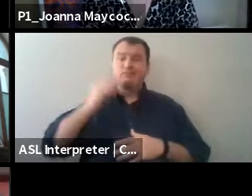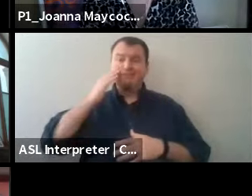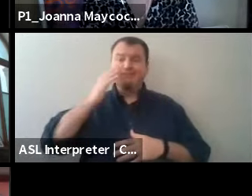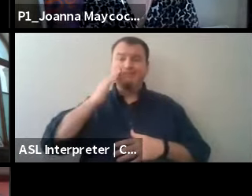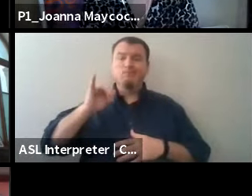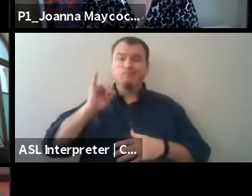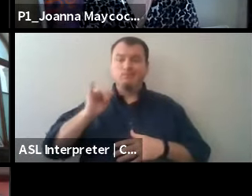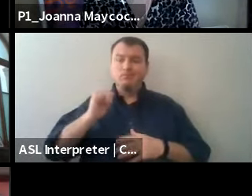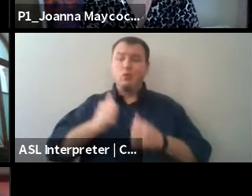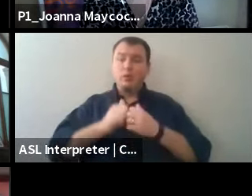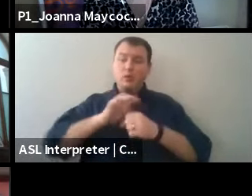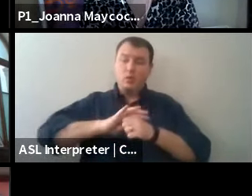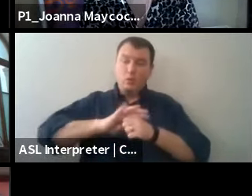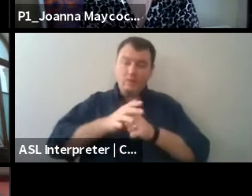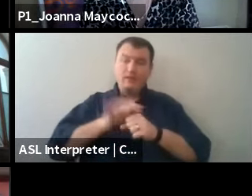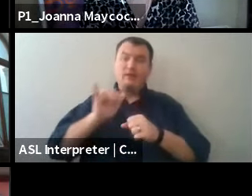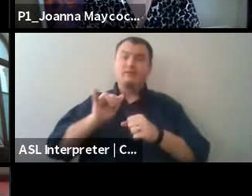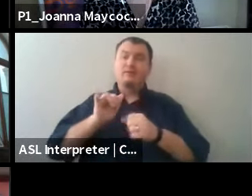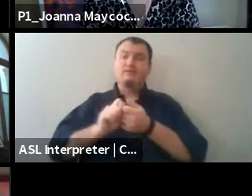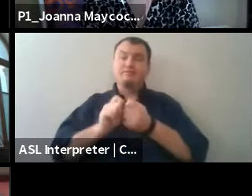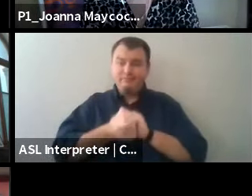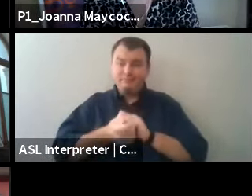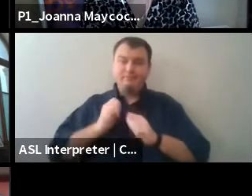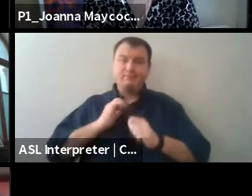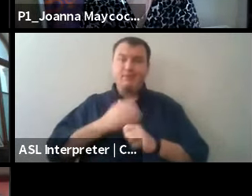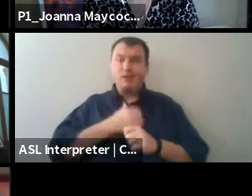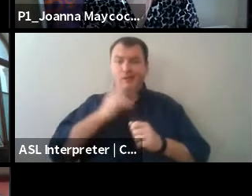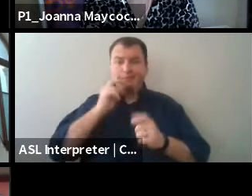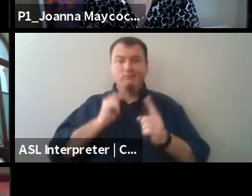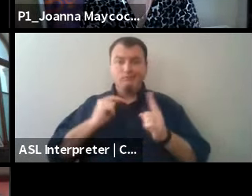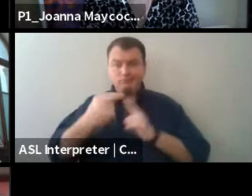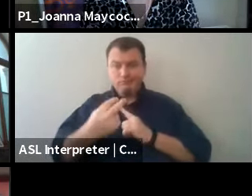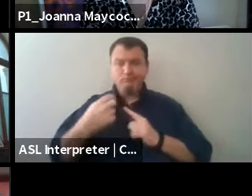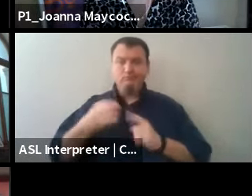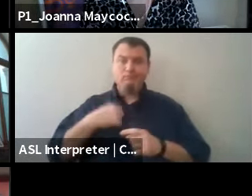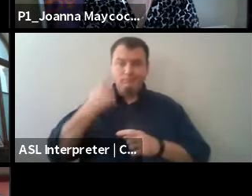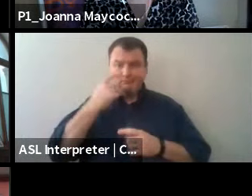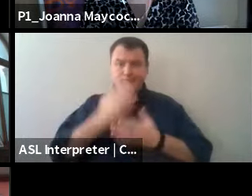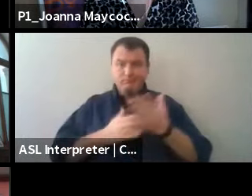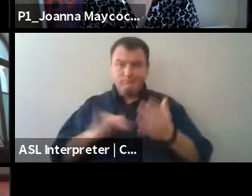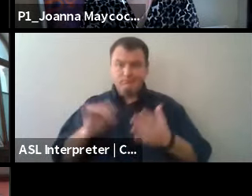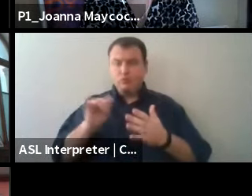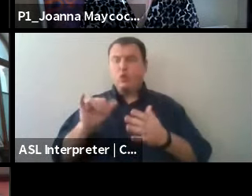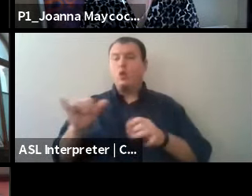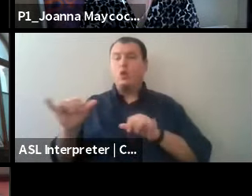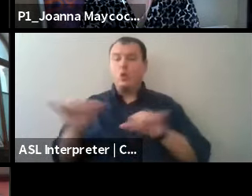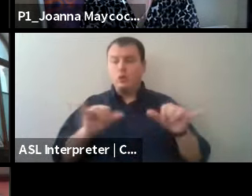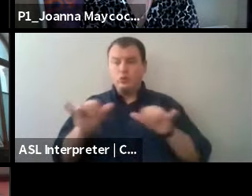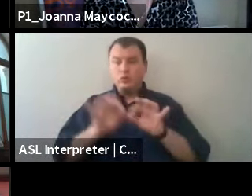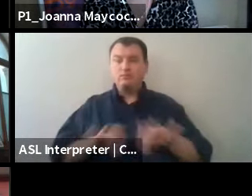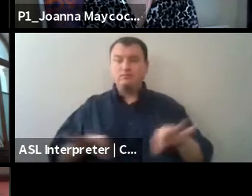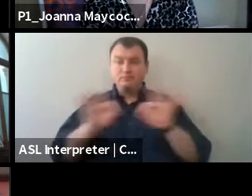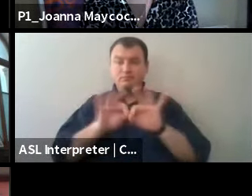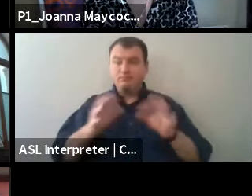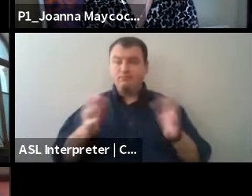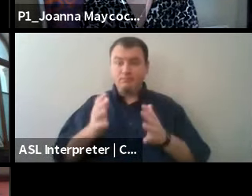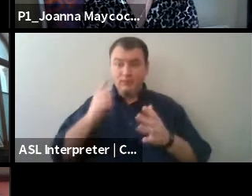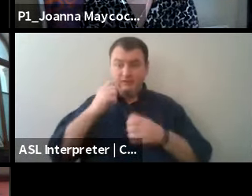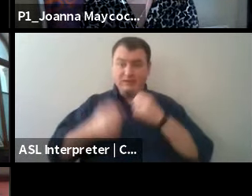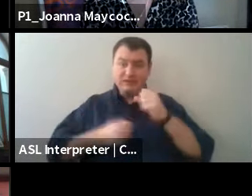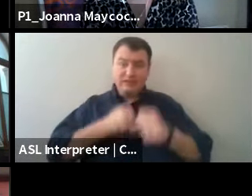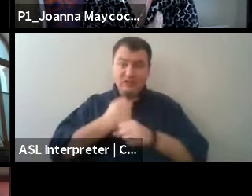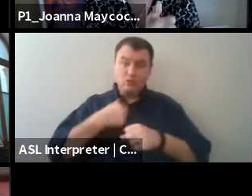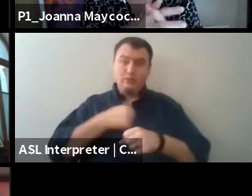nuanced understanding also. The other, I think, important part has been that for years we have been working